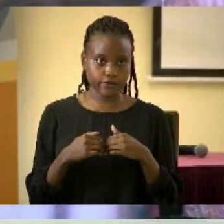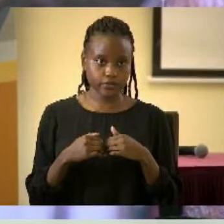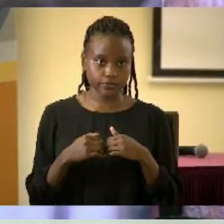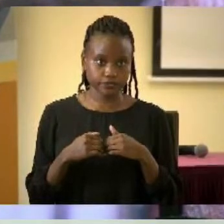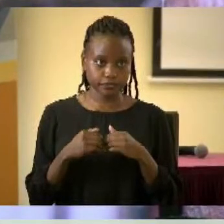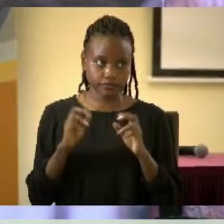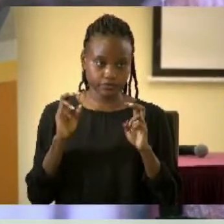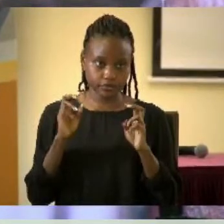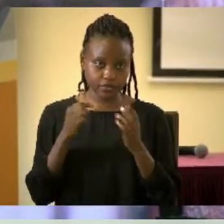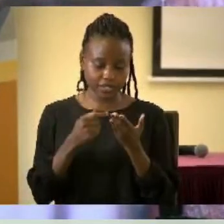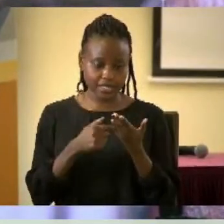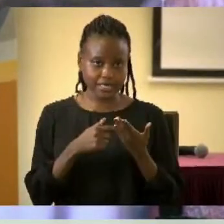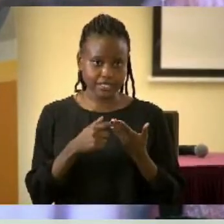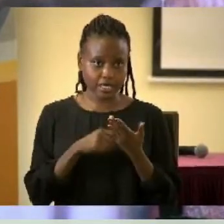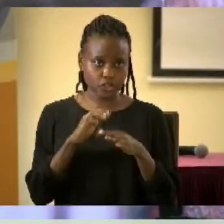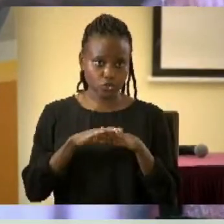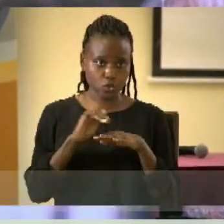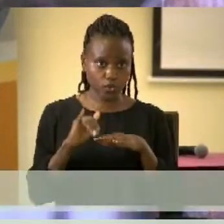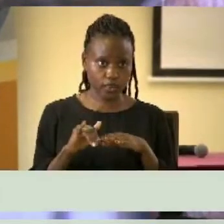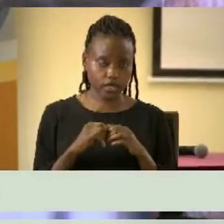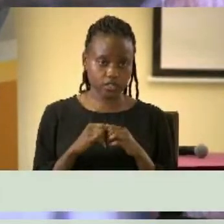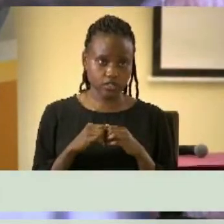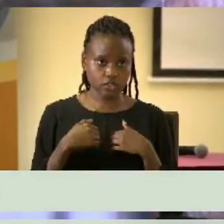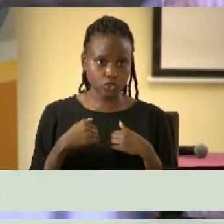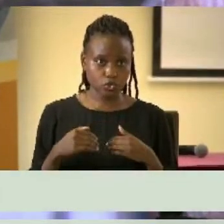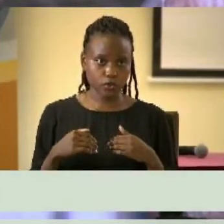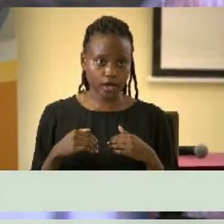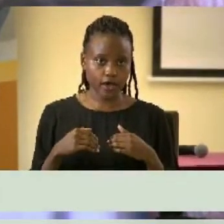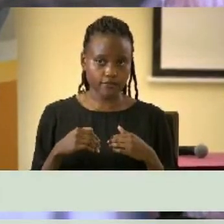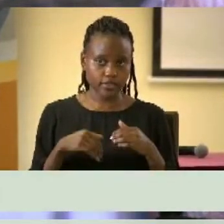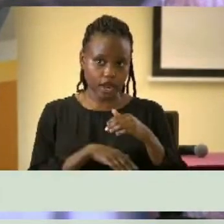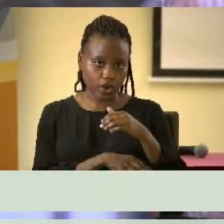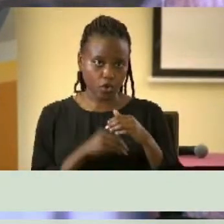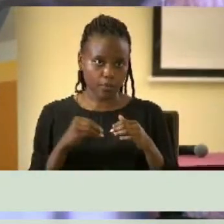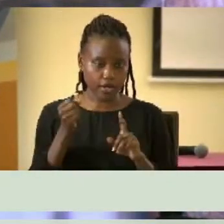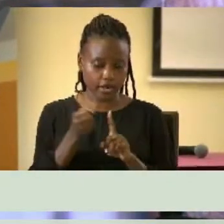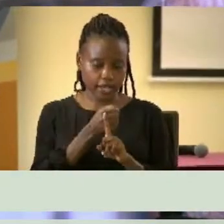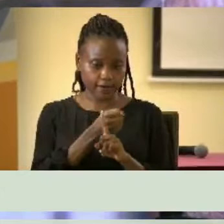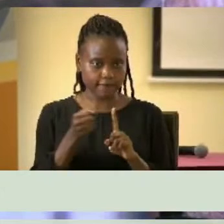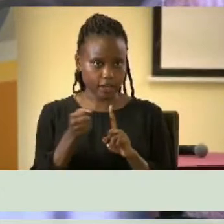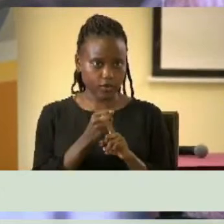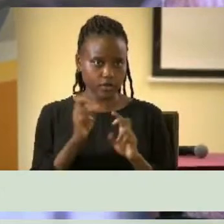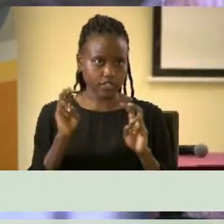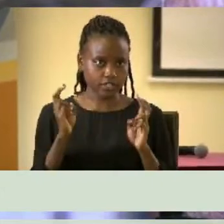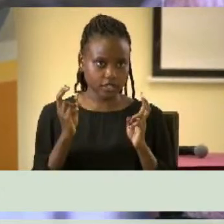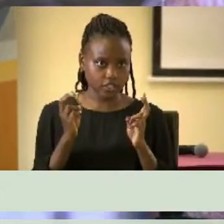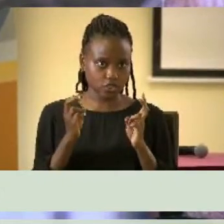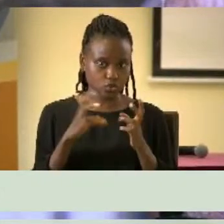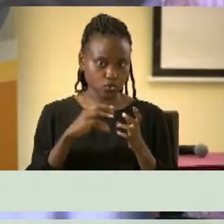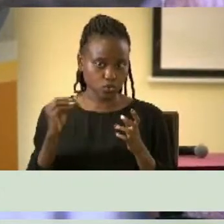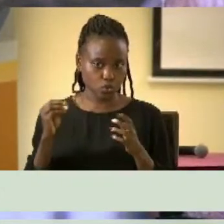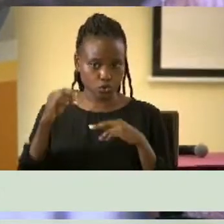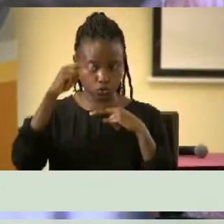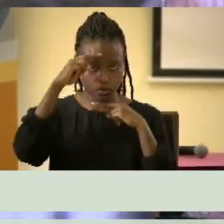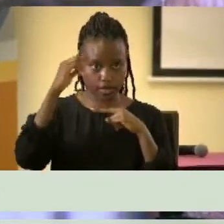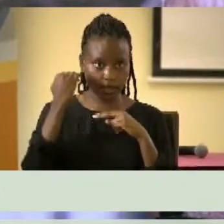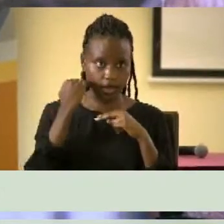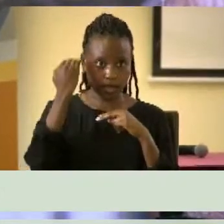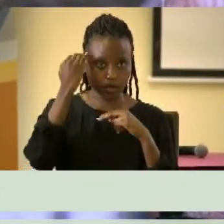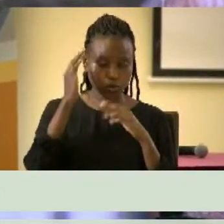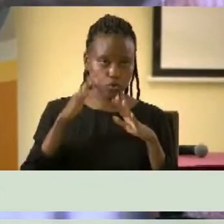discourse on that. Should we have the robbery violence matters taken to the High Court, or should we have the